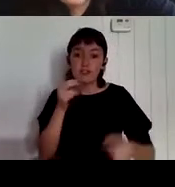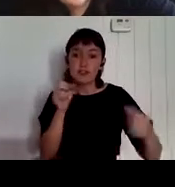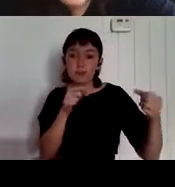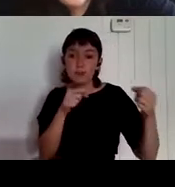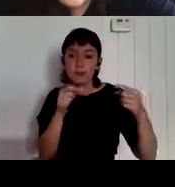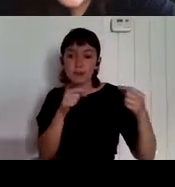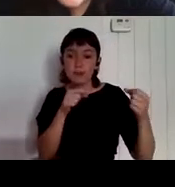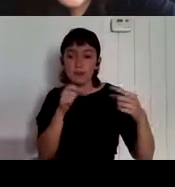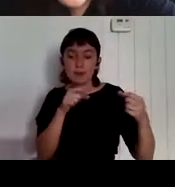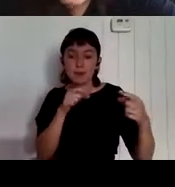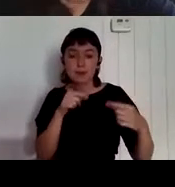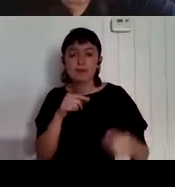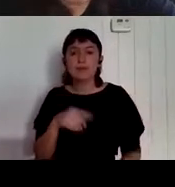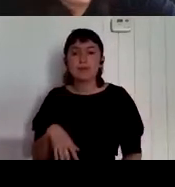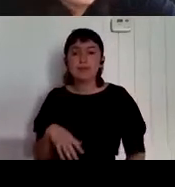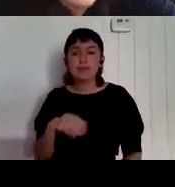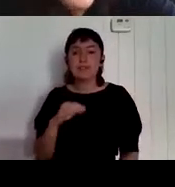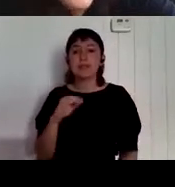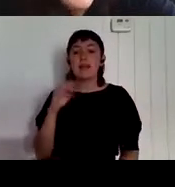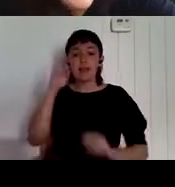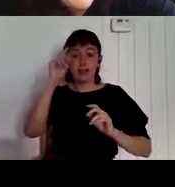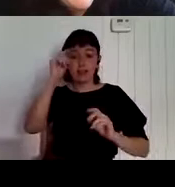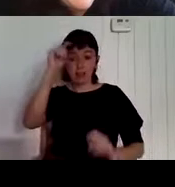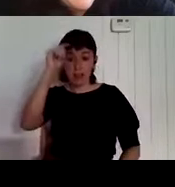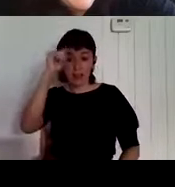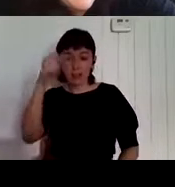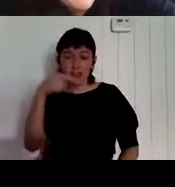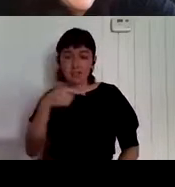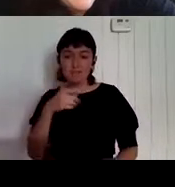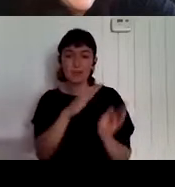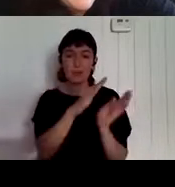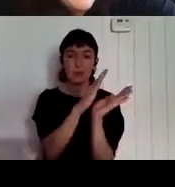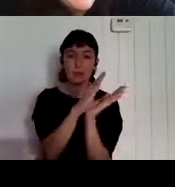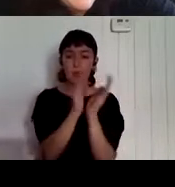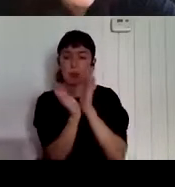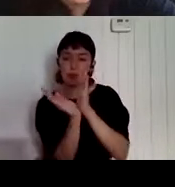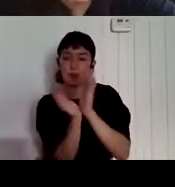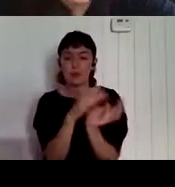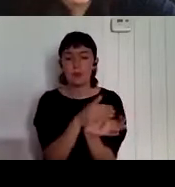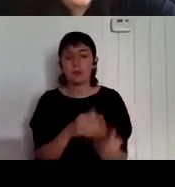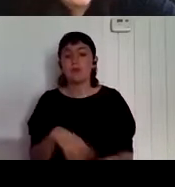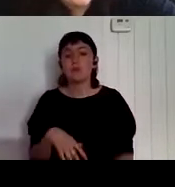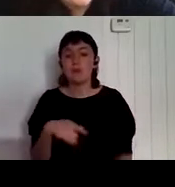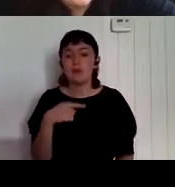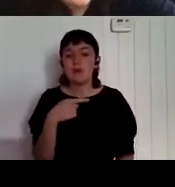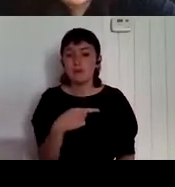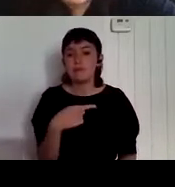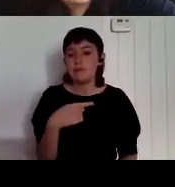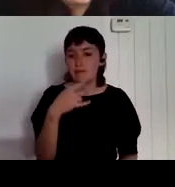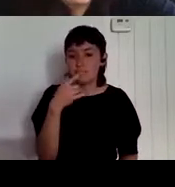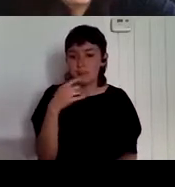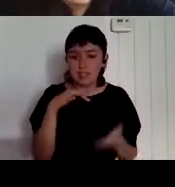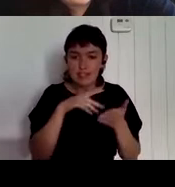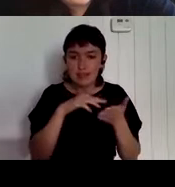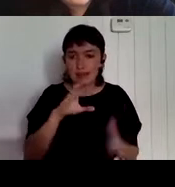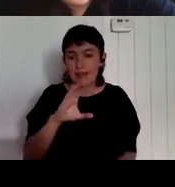theory they have is that they're in little wedge shapes and this is expressing G camp. So it's looking at calcium signaling in these nerves for